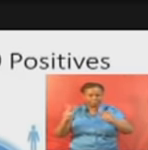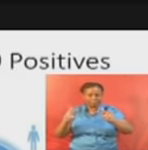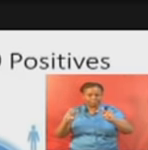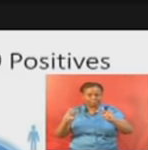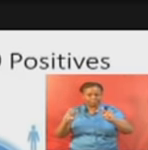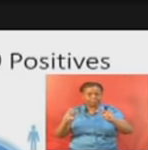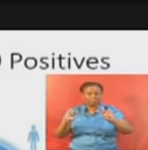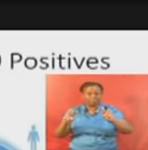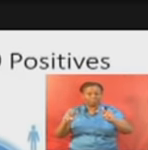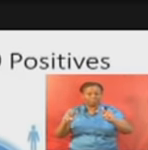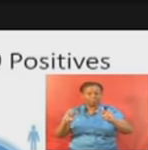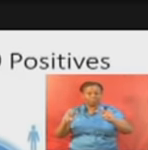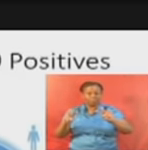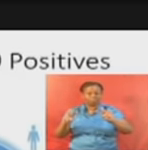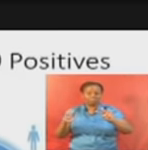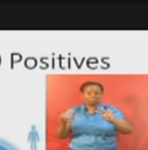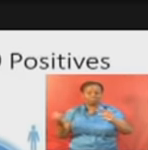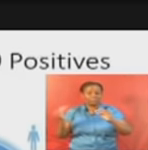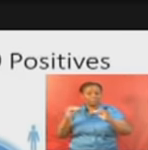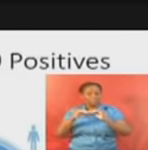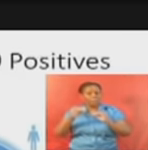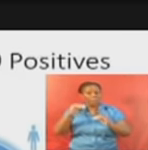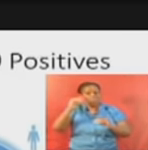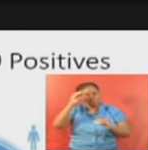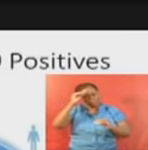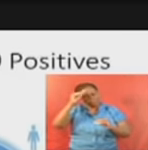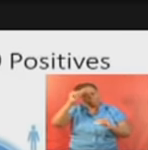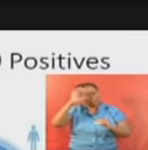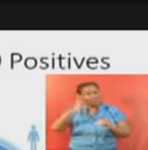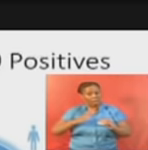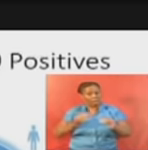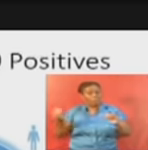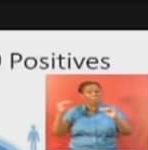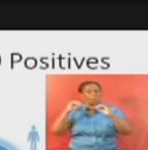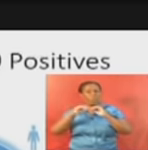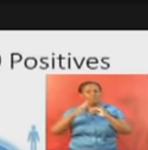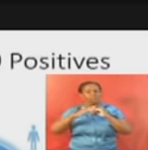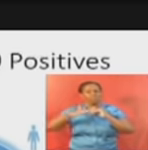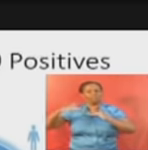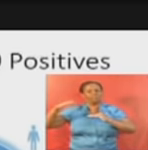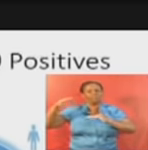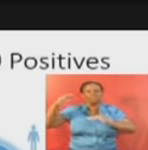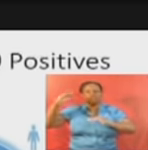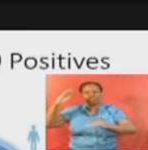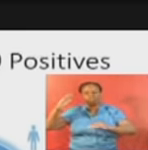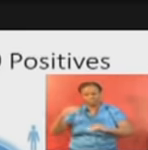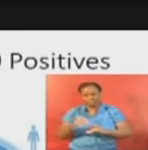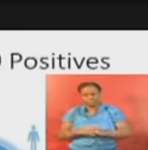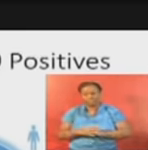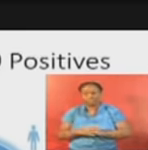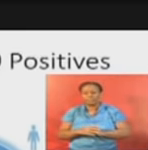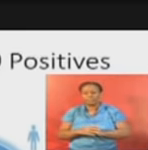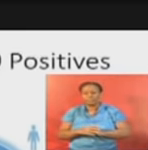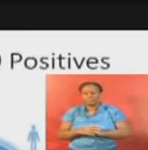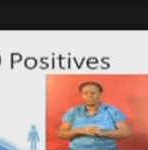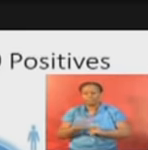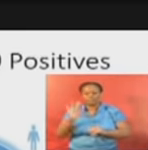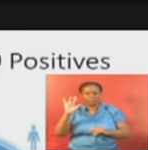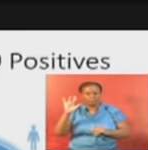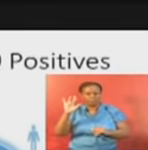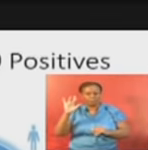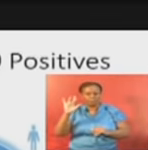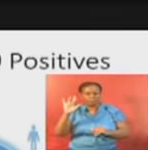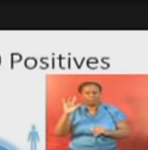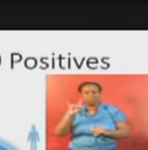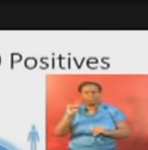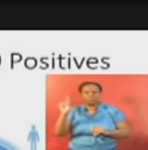over females. The 25-year to 49-year age group is the most affected. It's also